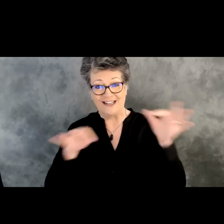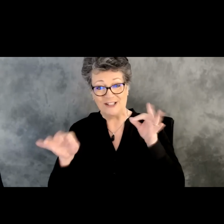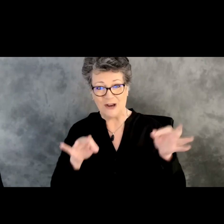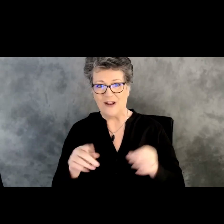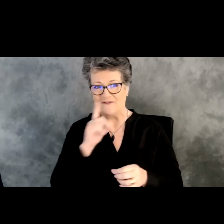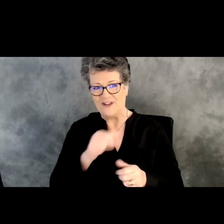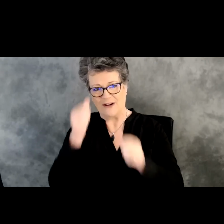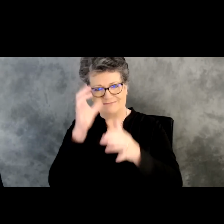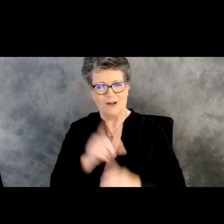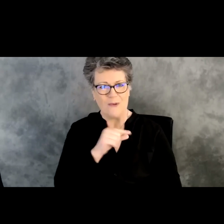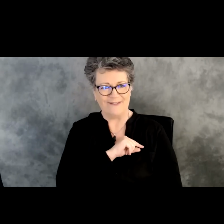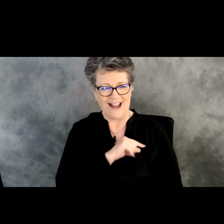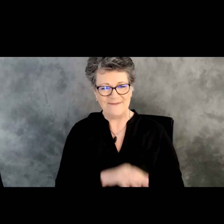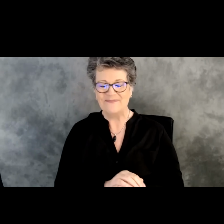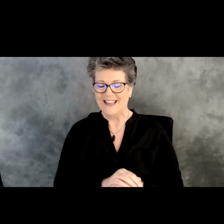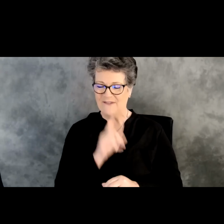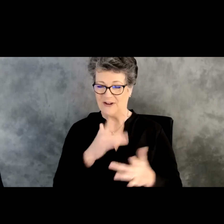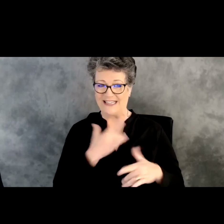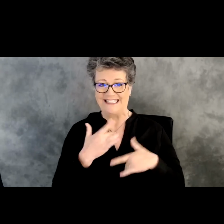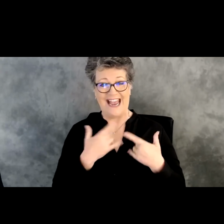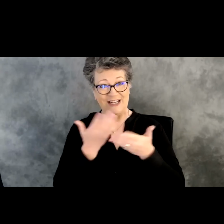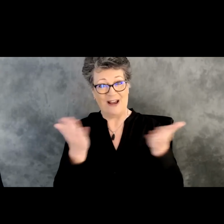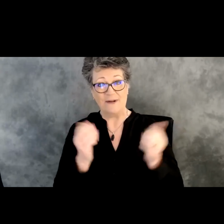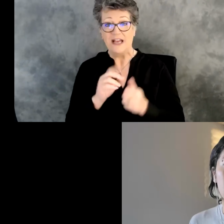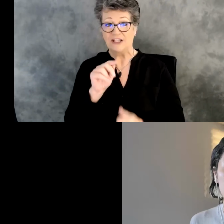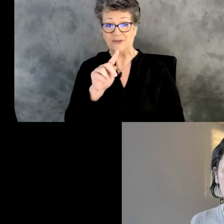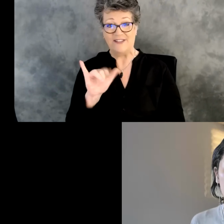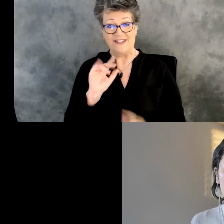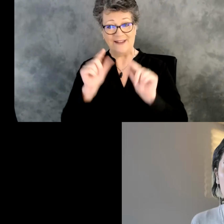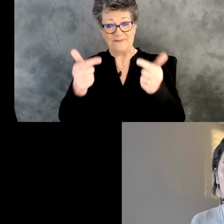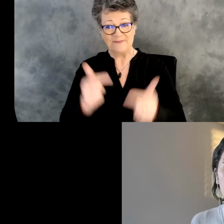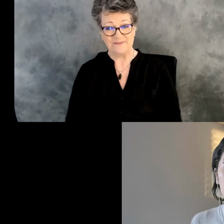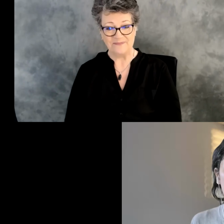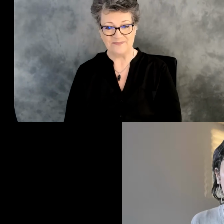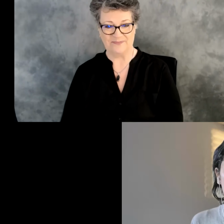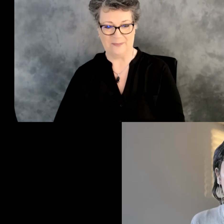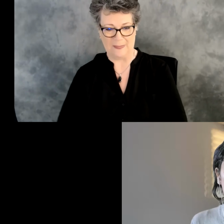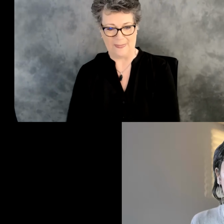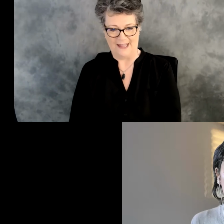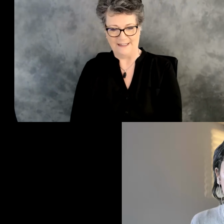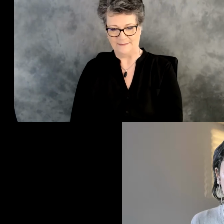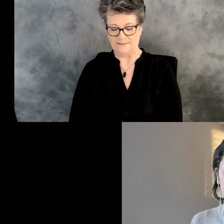very qualified, and we're excited to hear from them. So Tiffany, I will hand it off to you to start.